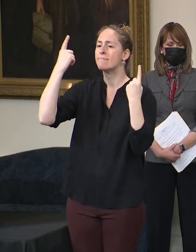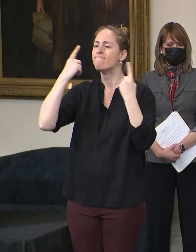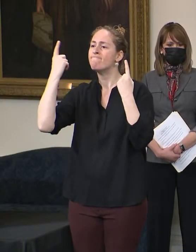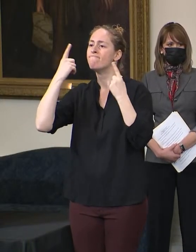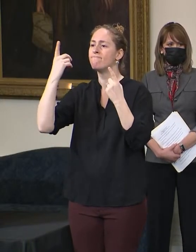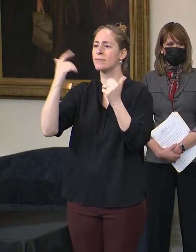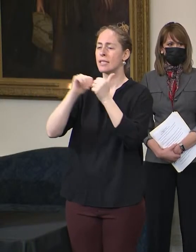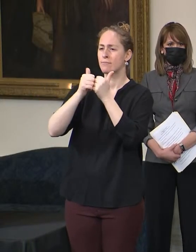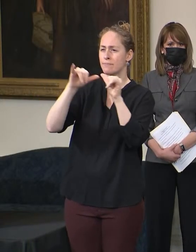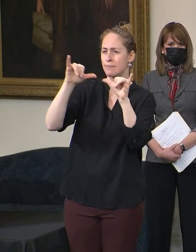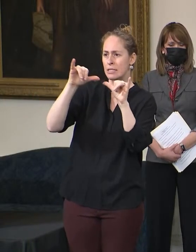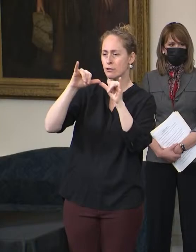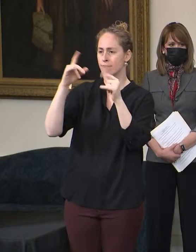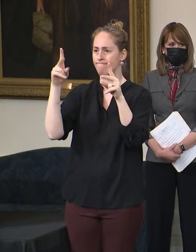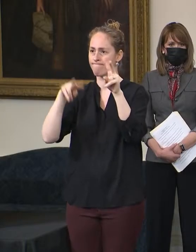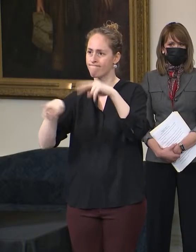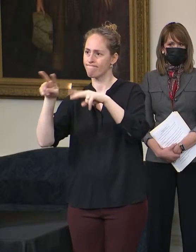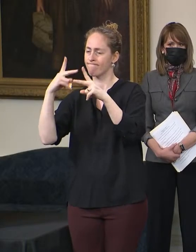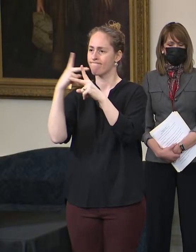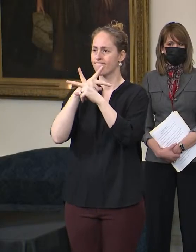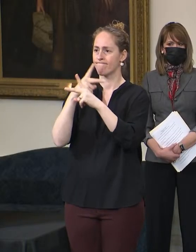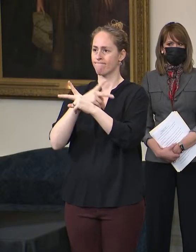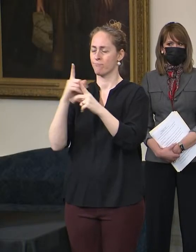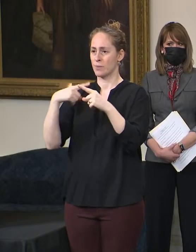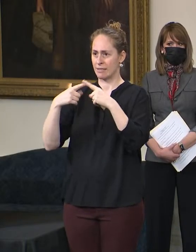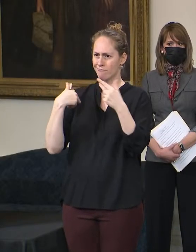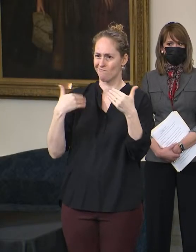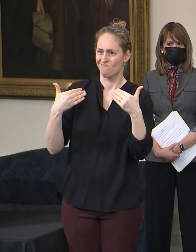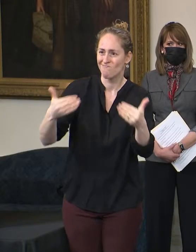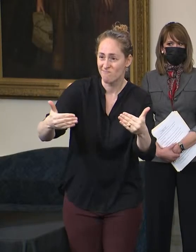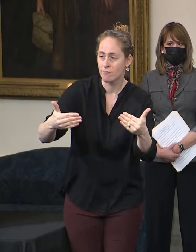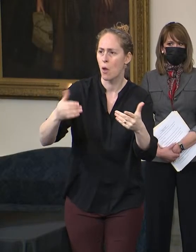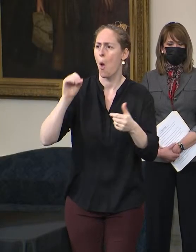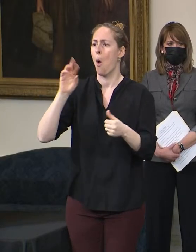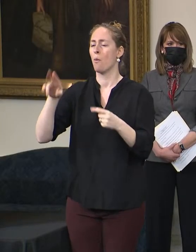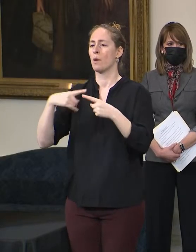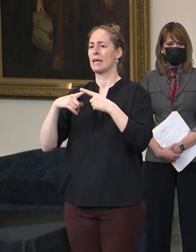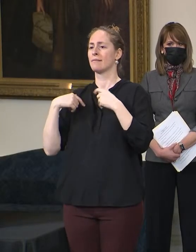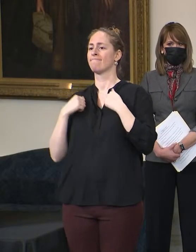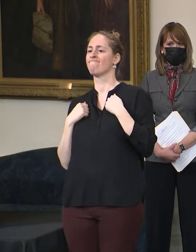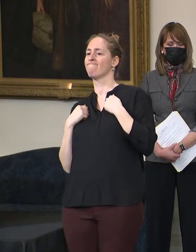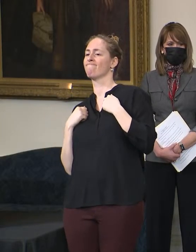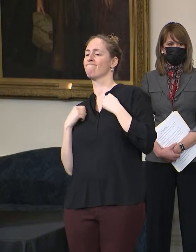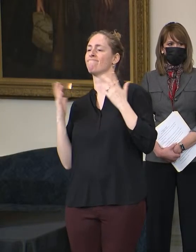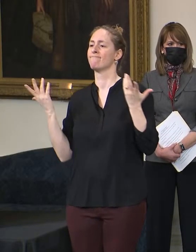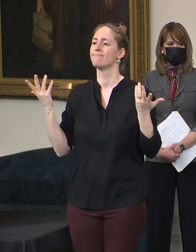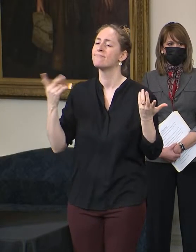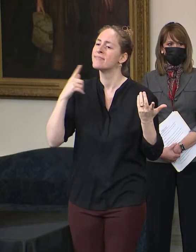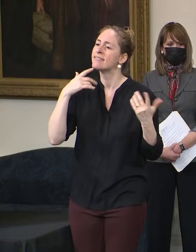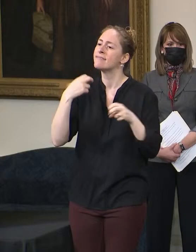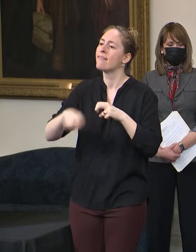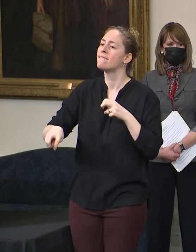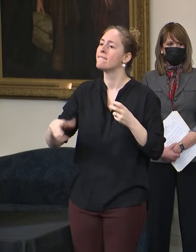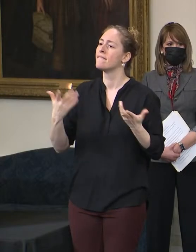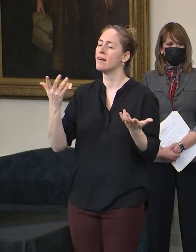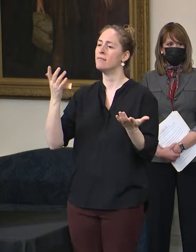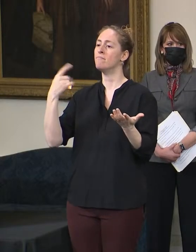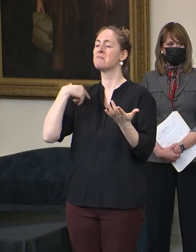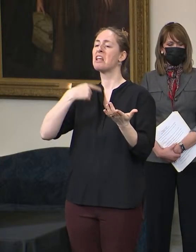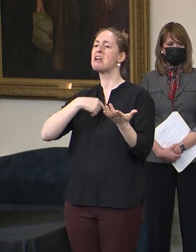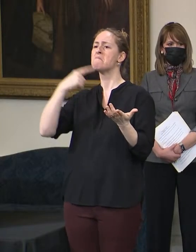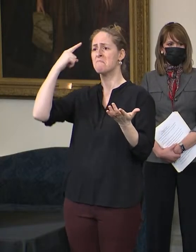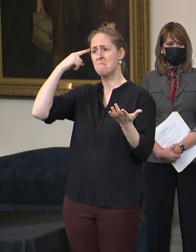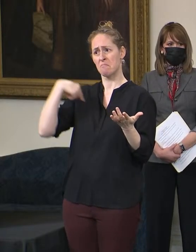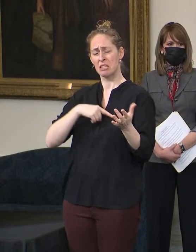what point we should be taking what actions. And, we believe that at this point we're taking the right steps at the